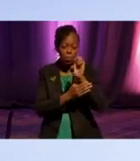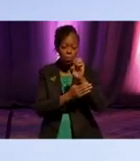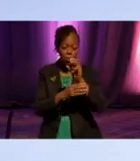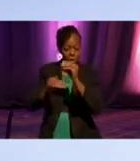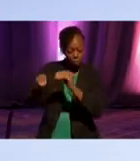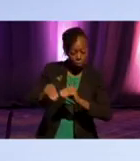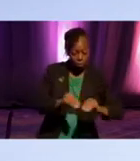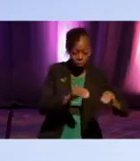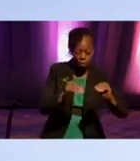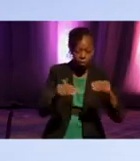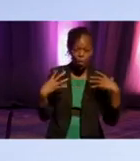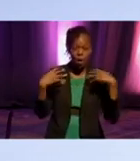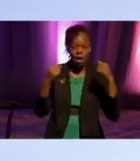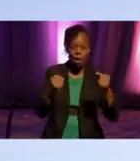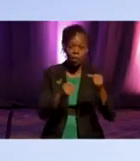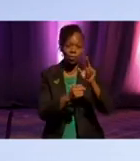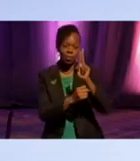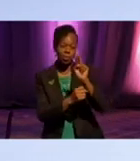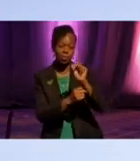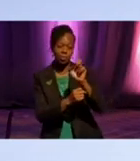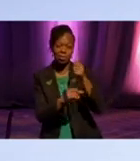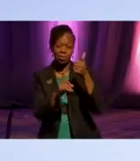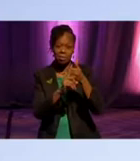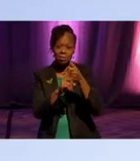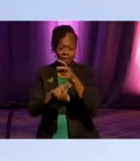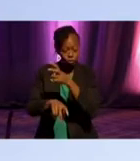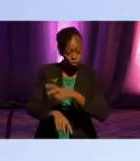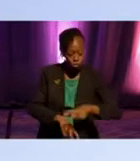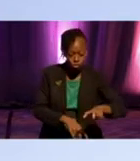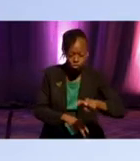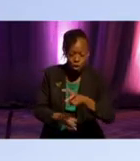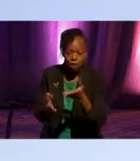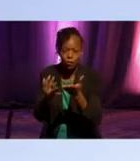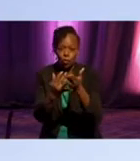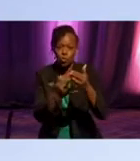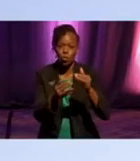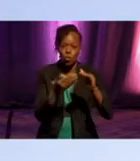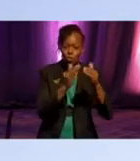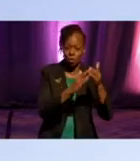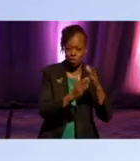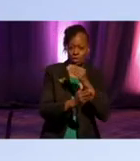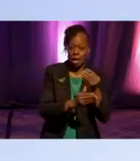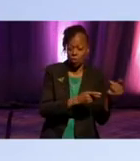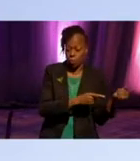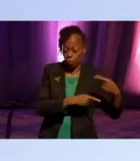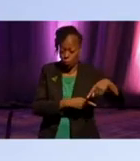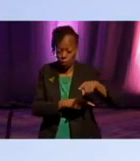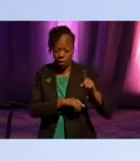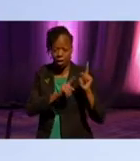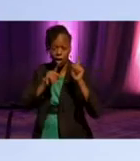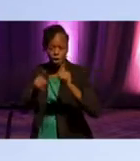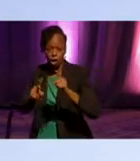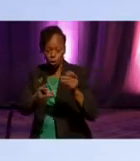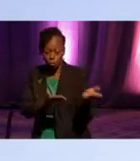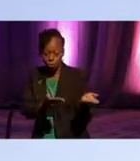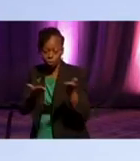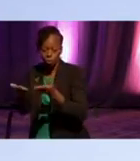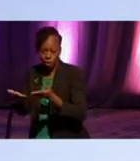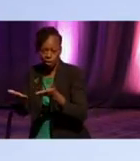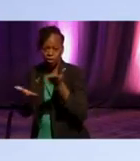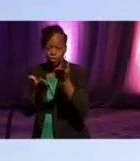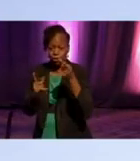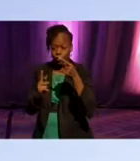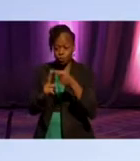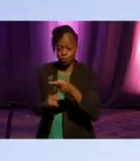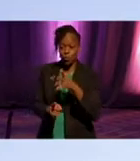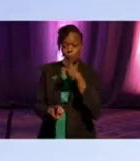throughout the community. So we're going to the community so that we can bring these services to these women. We'll share more about